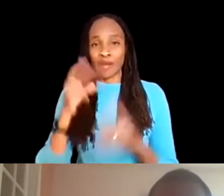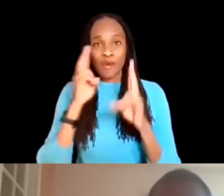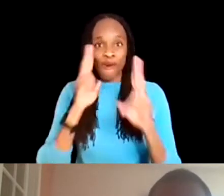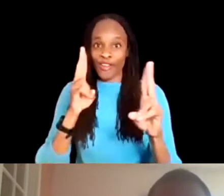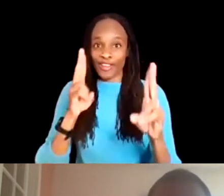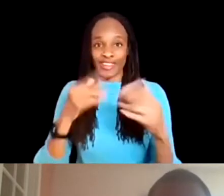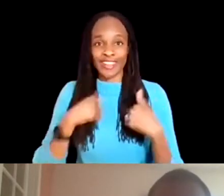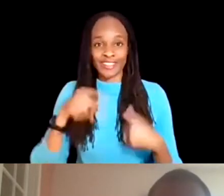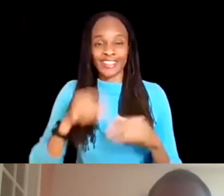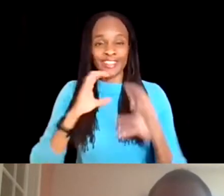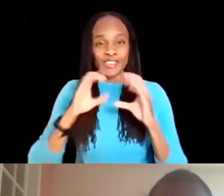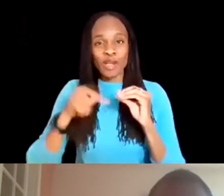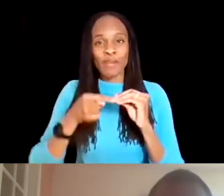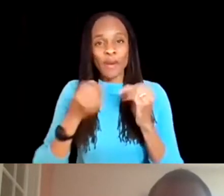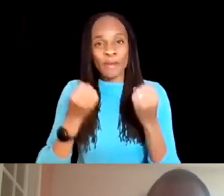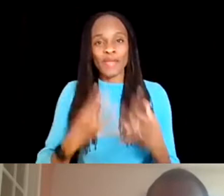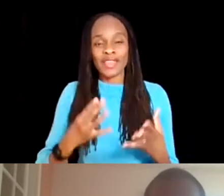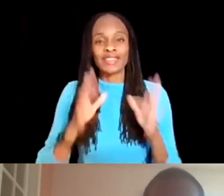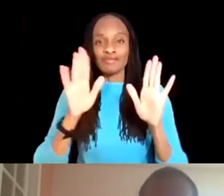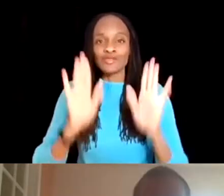conversation about so many great projects.